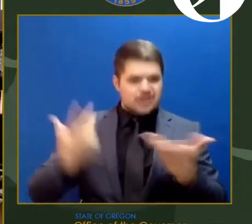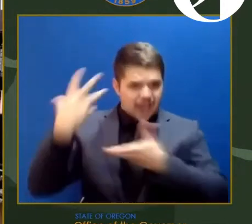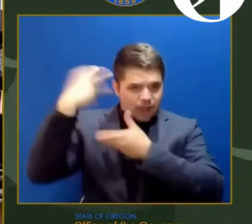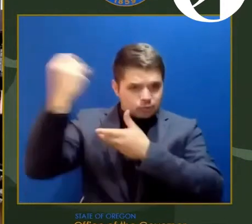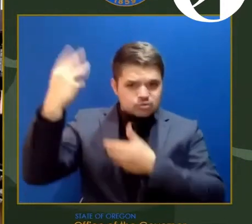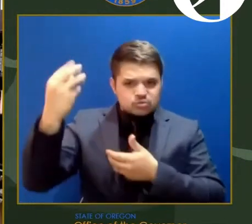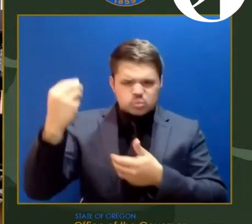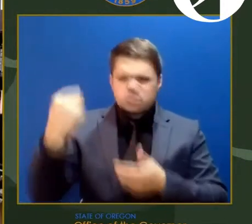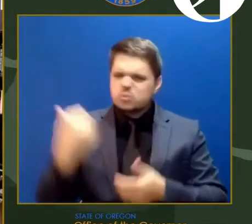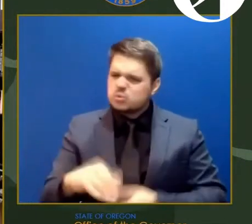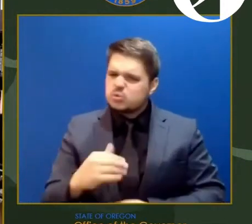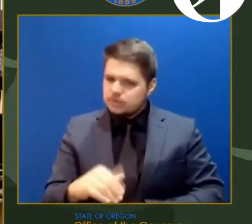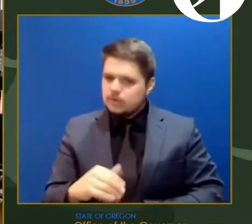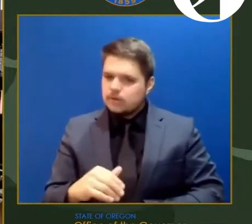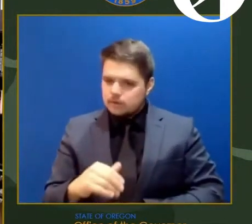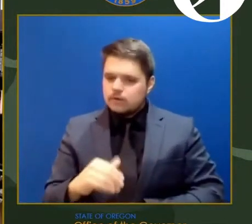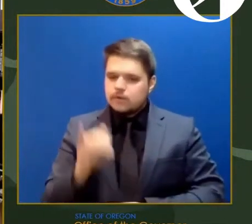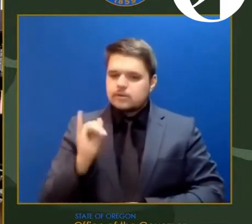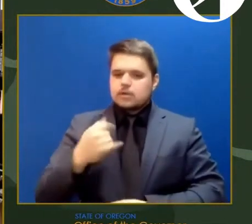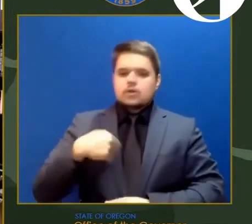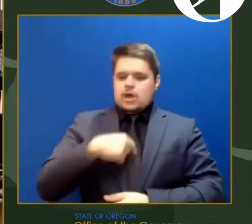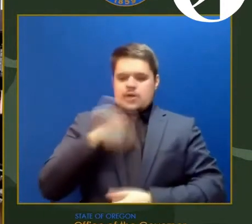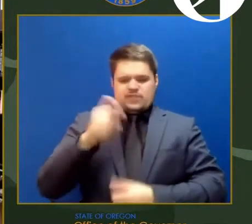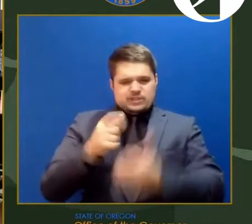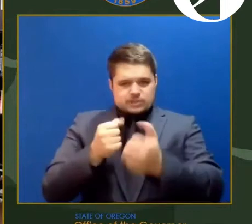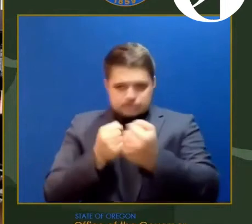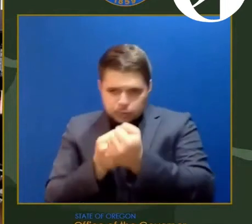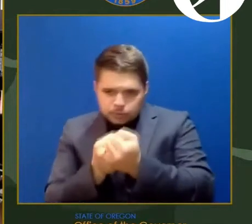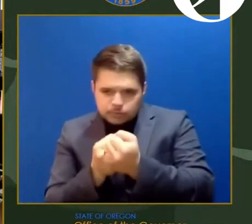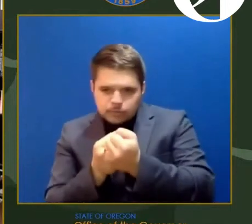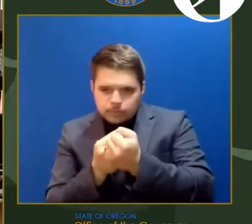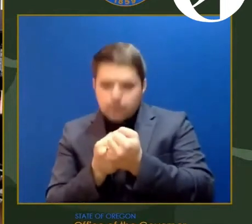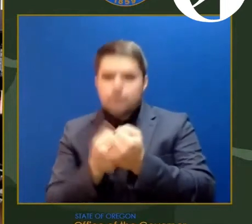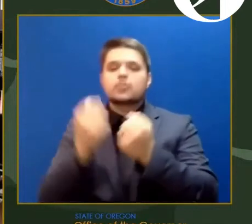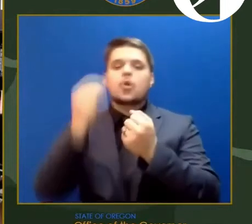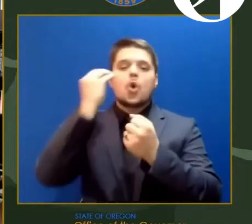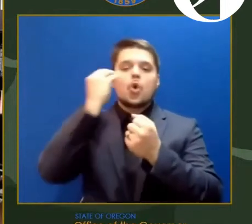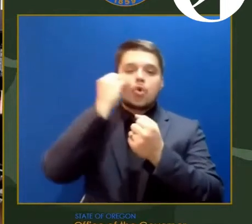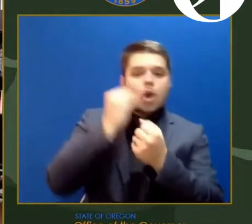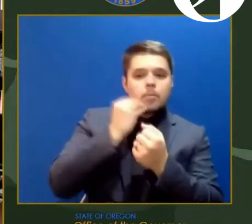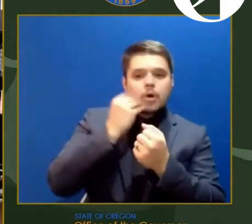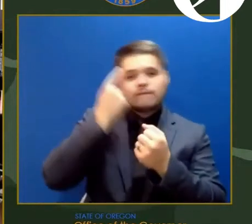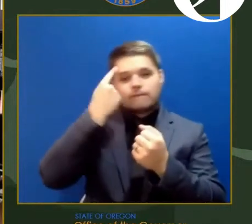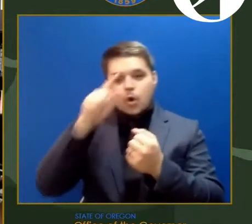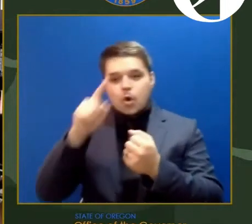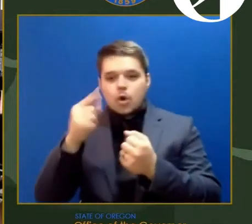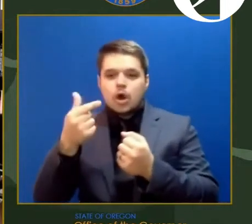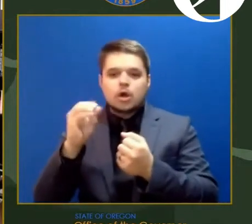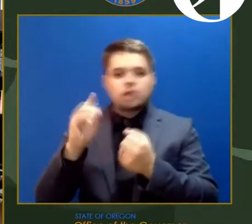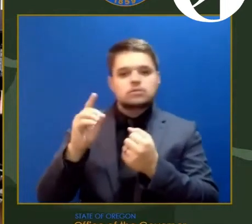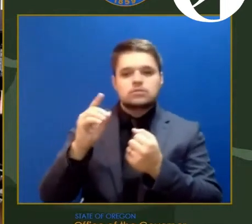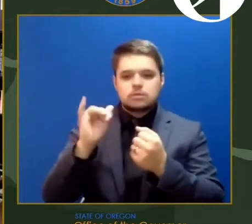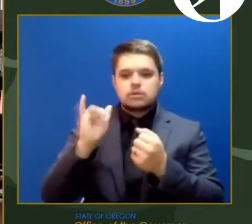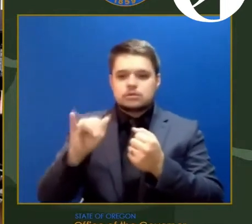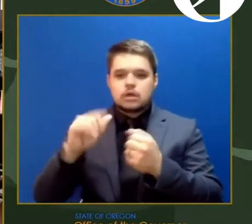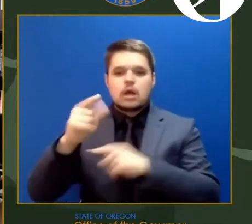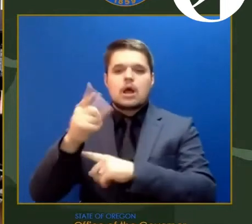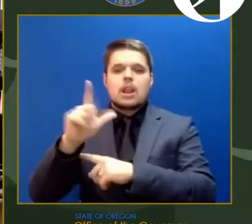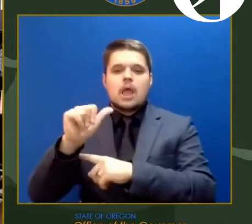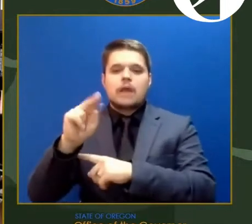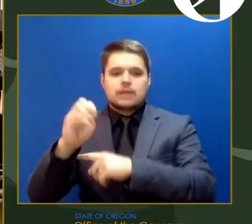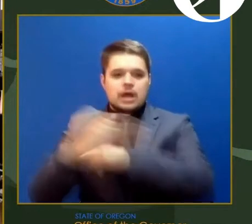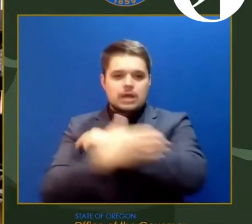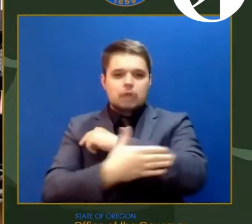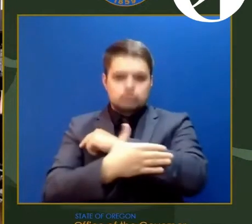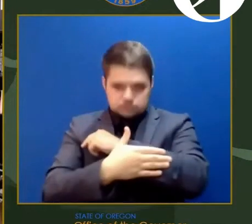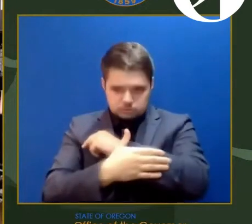partnered with Homes for Good, Lane County's Housing Authority, and Lane County Parole and Probation to provide permanent supportive housing